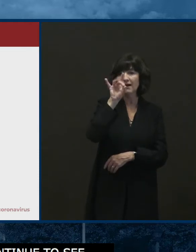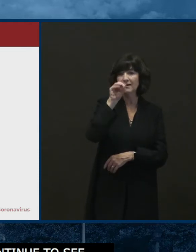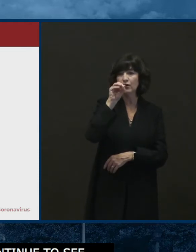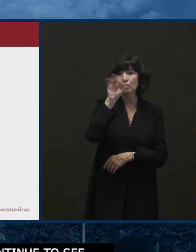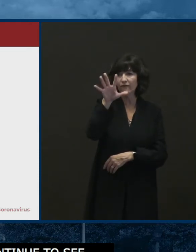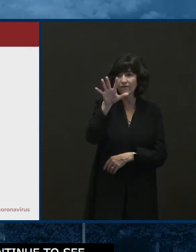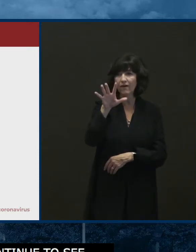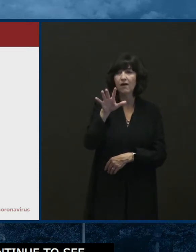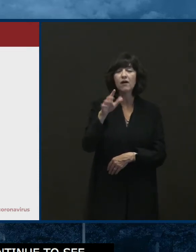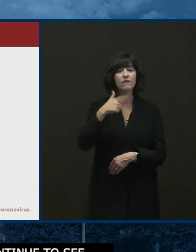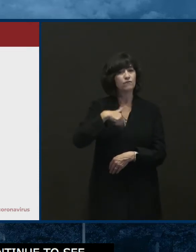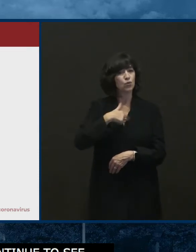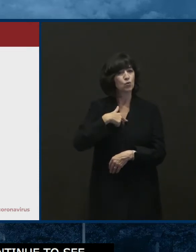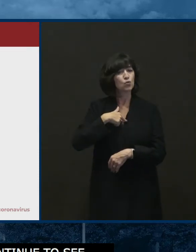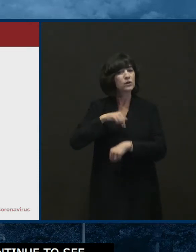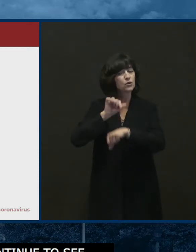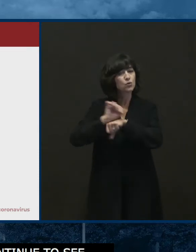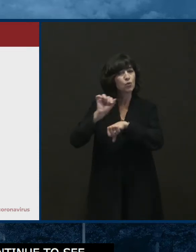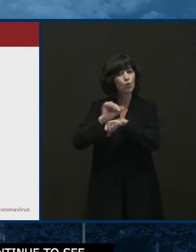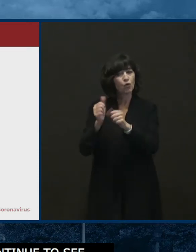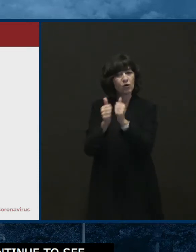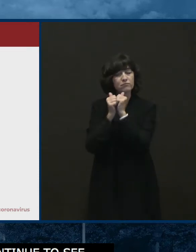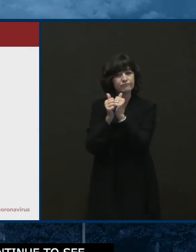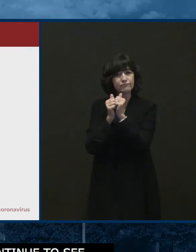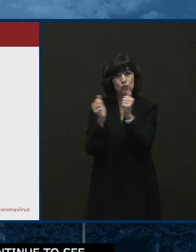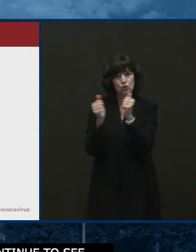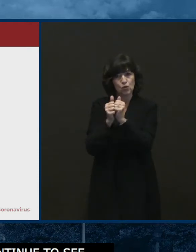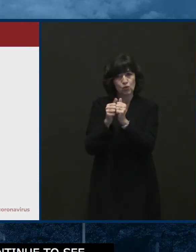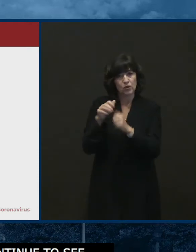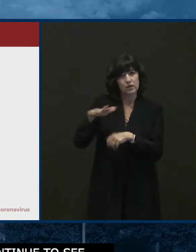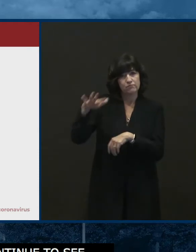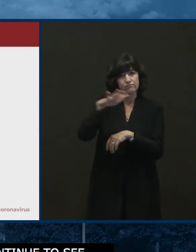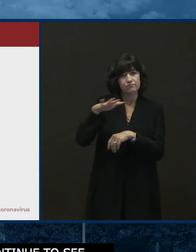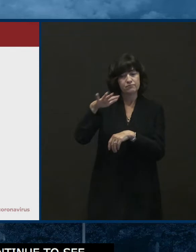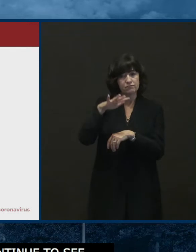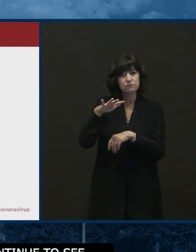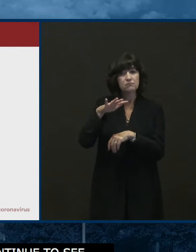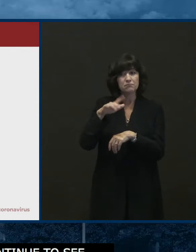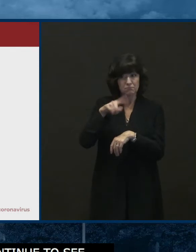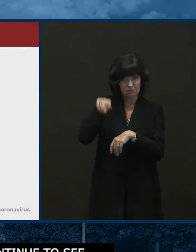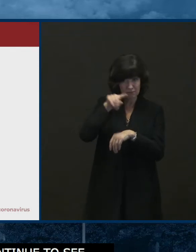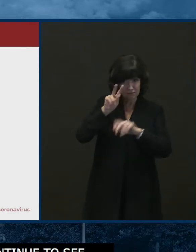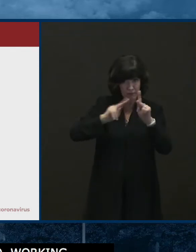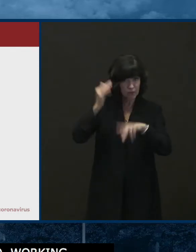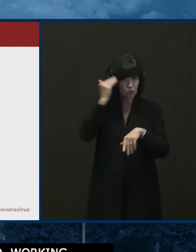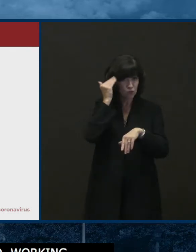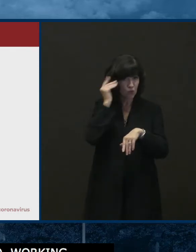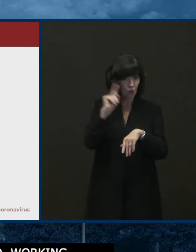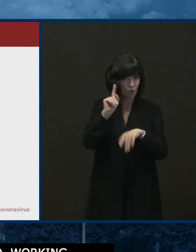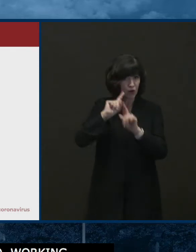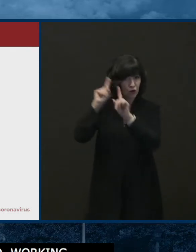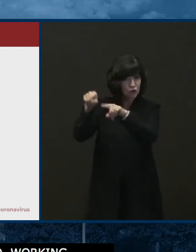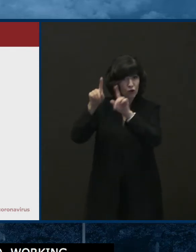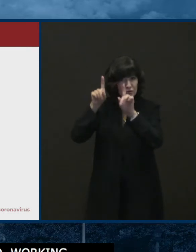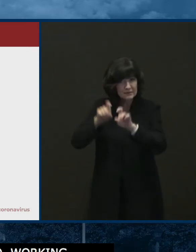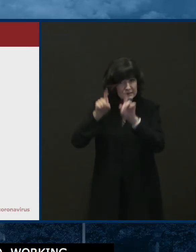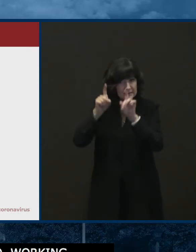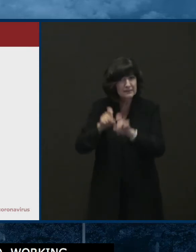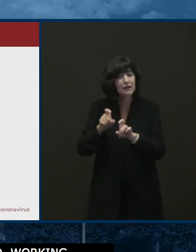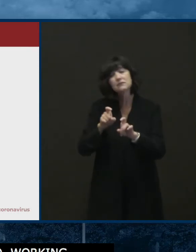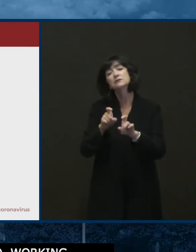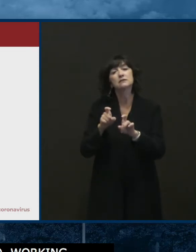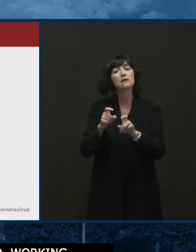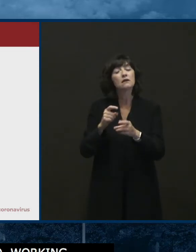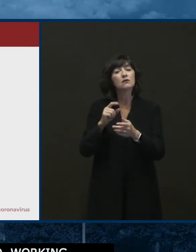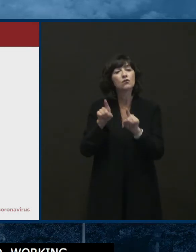with community partners around testing, but also, again, good prevention